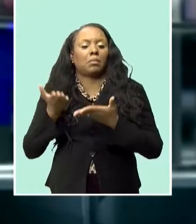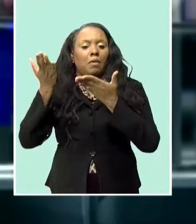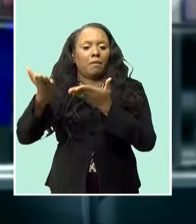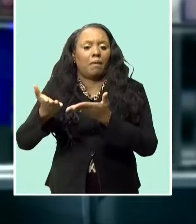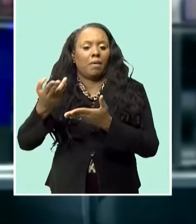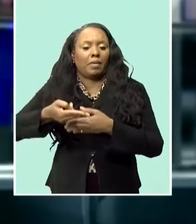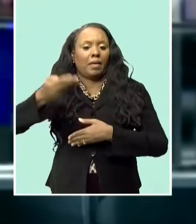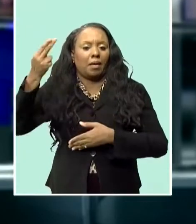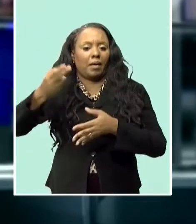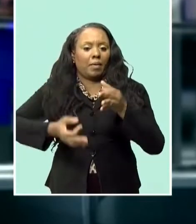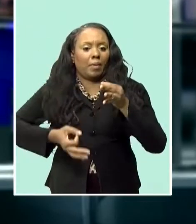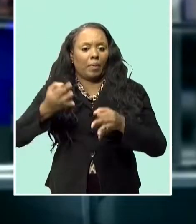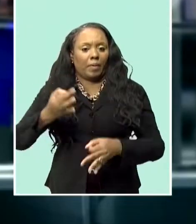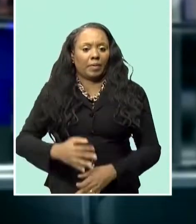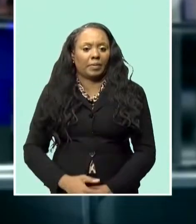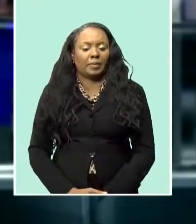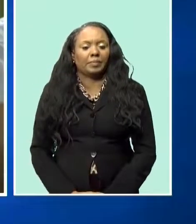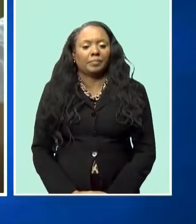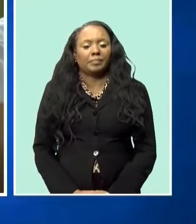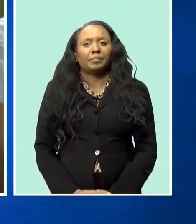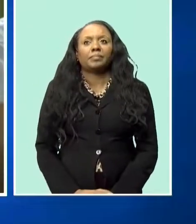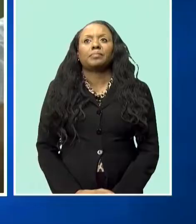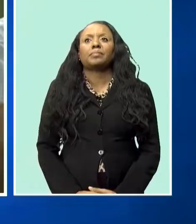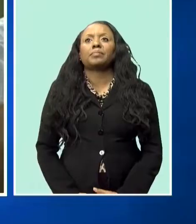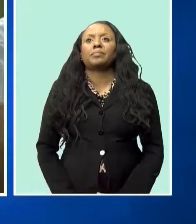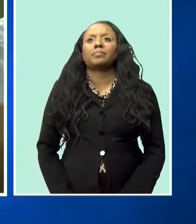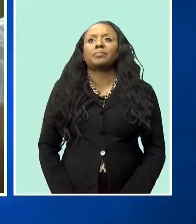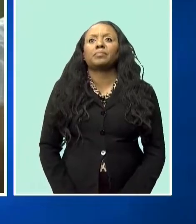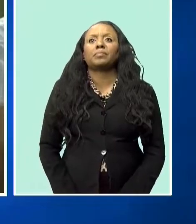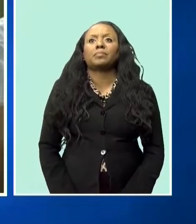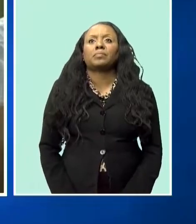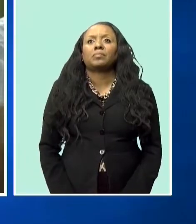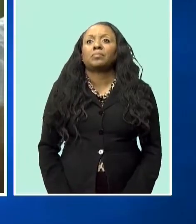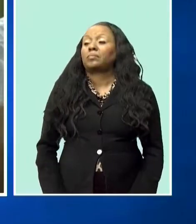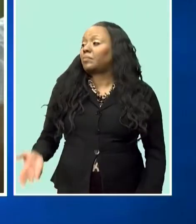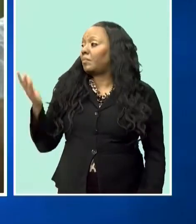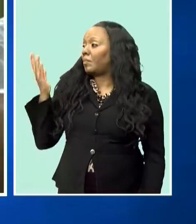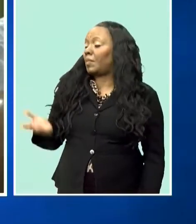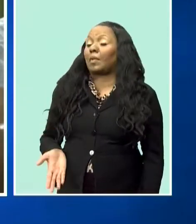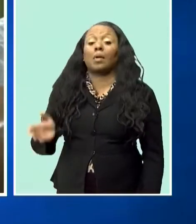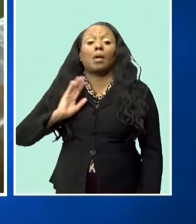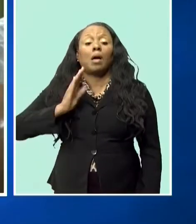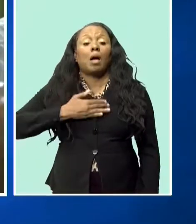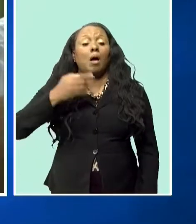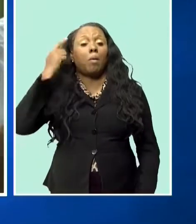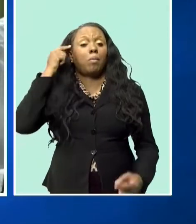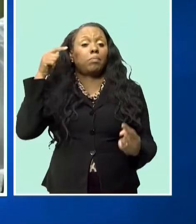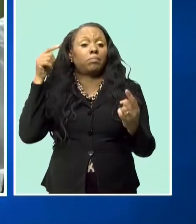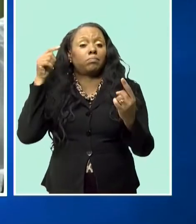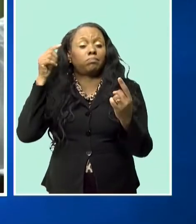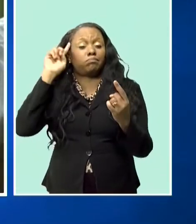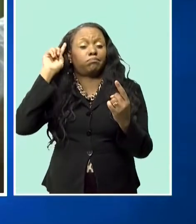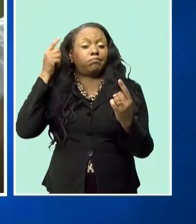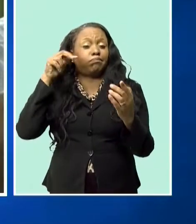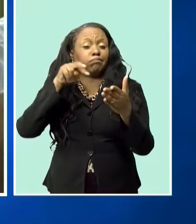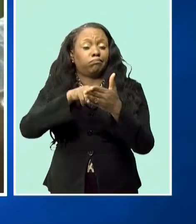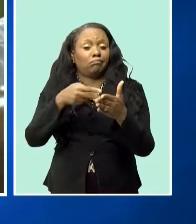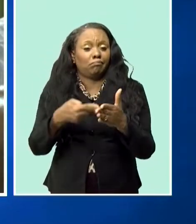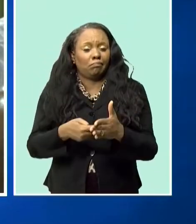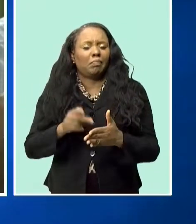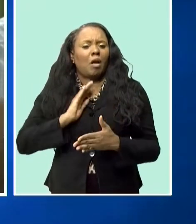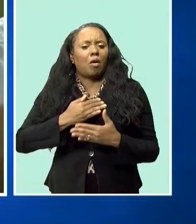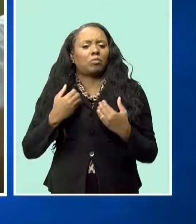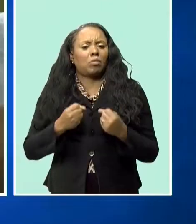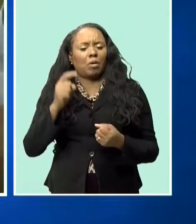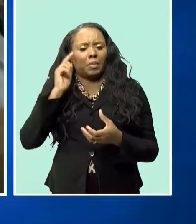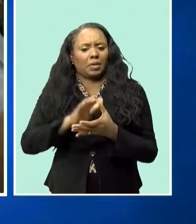High Court. Our intention is precipitated by our firm belief that the